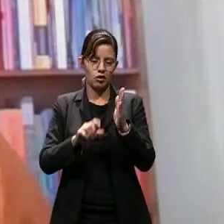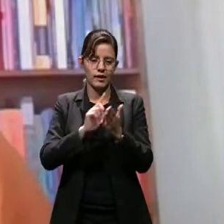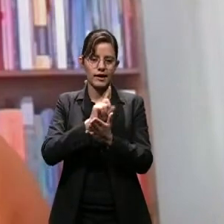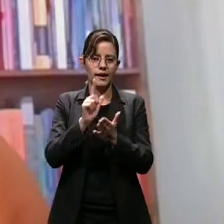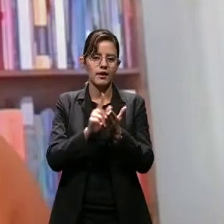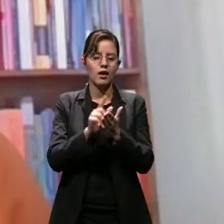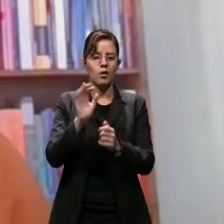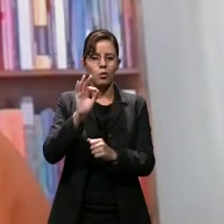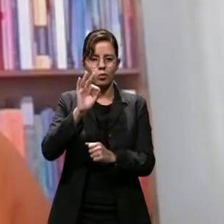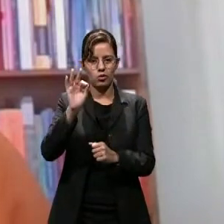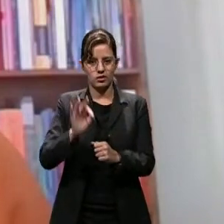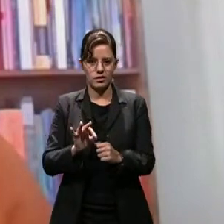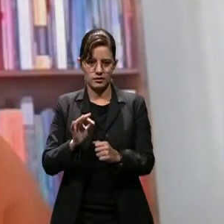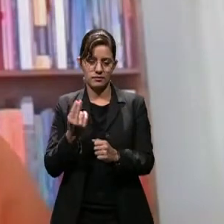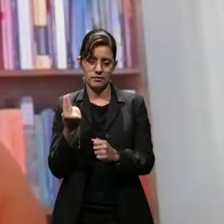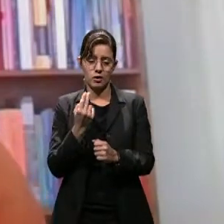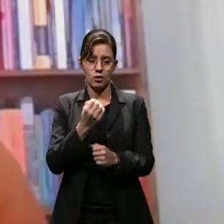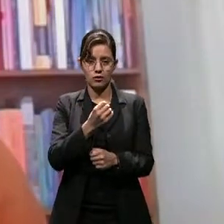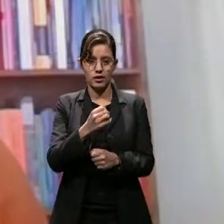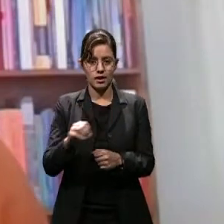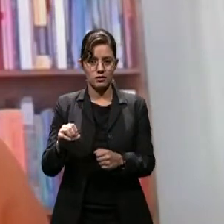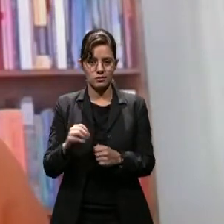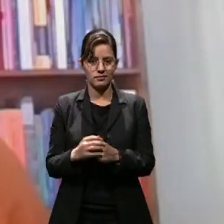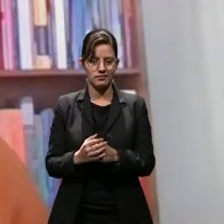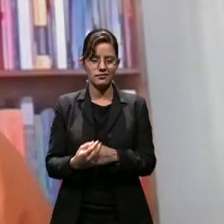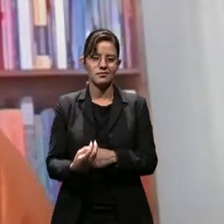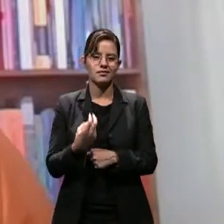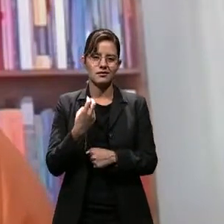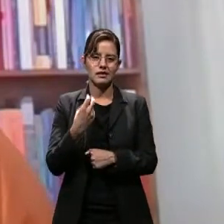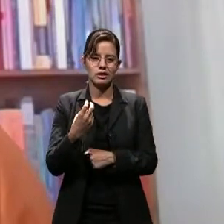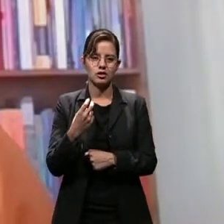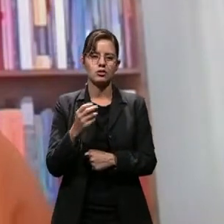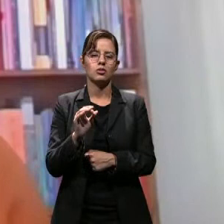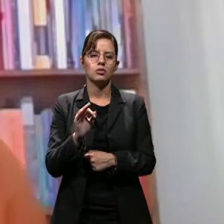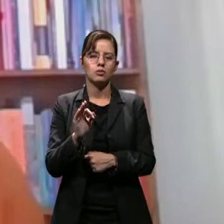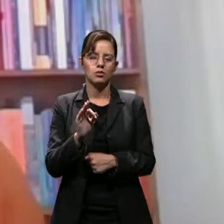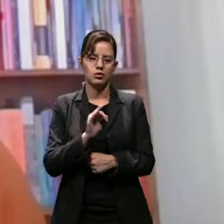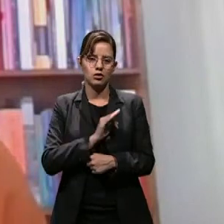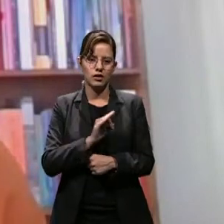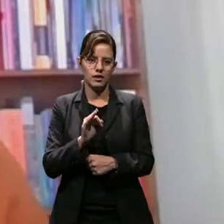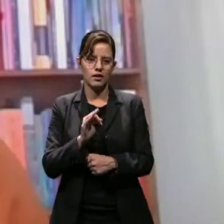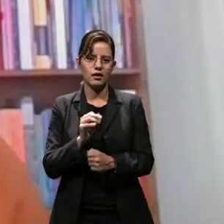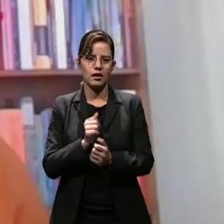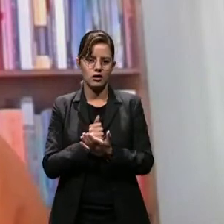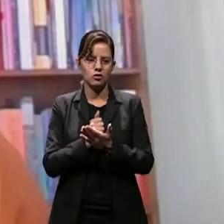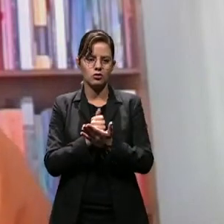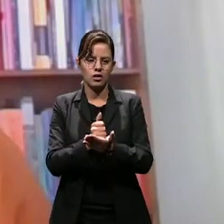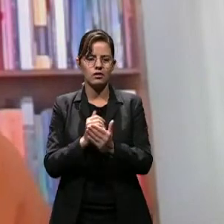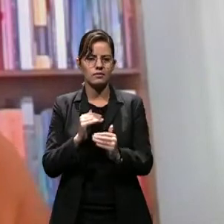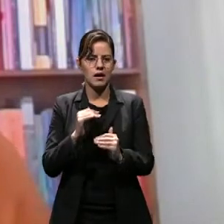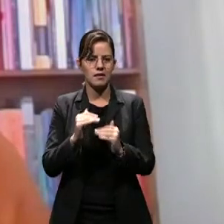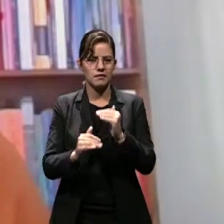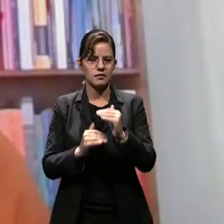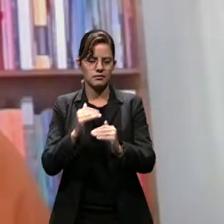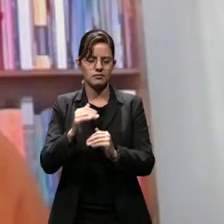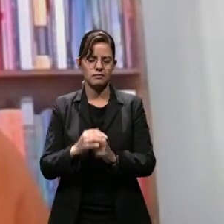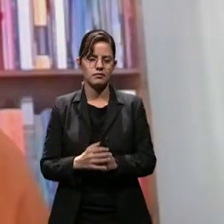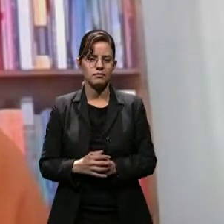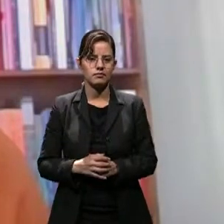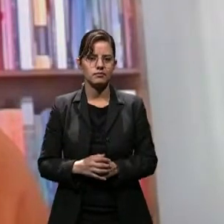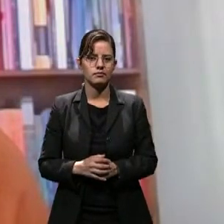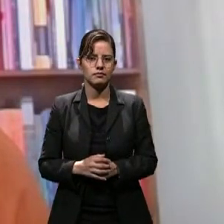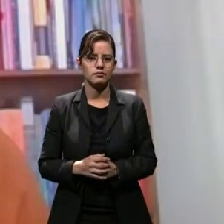quoting to having parity of representation at a regional level.